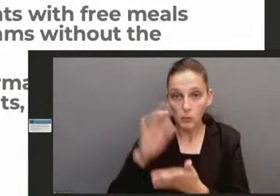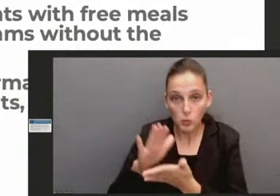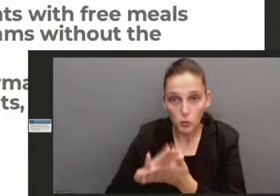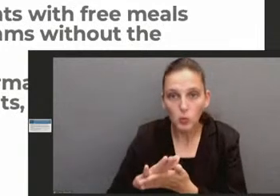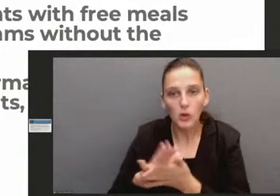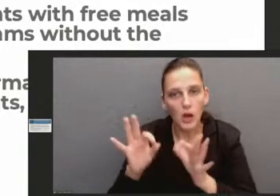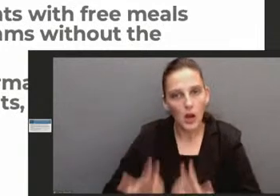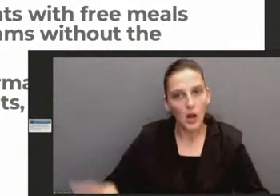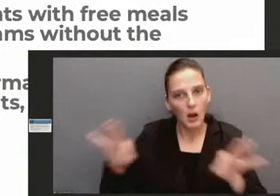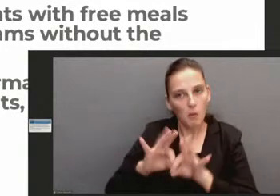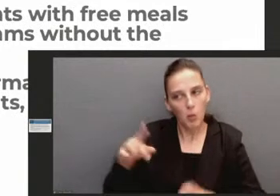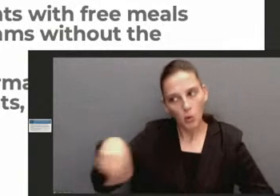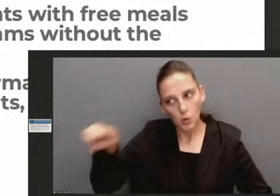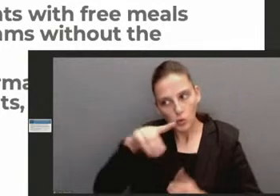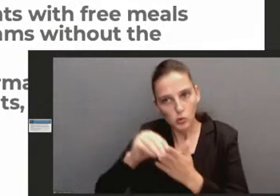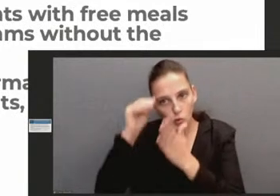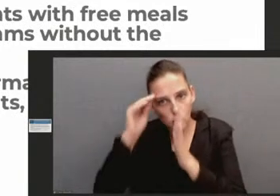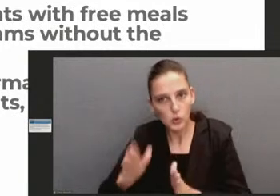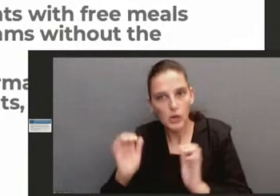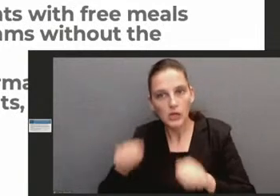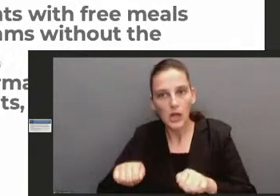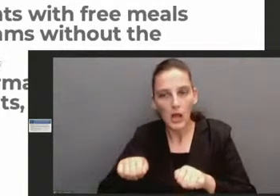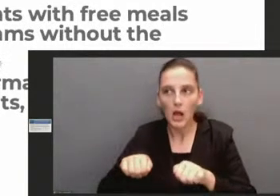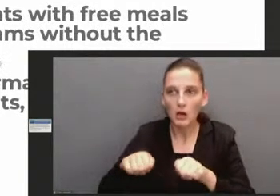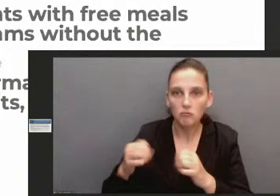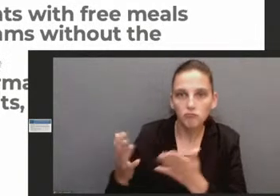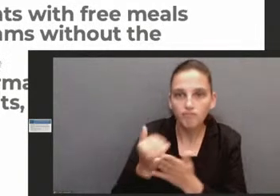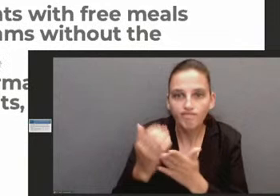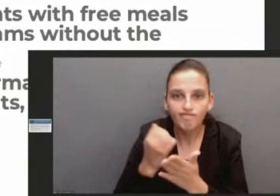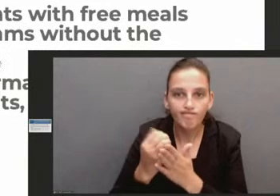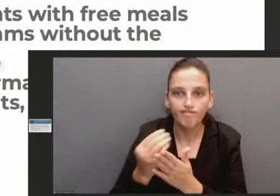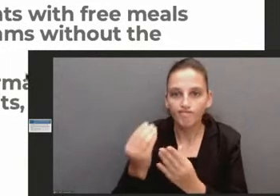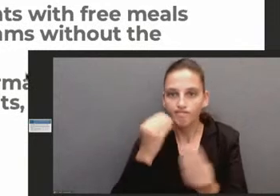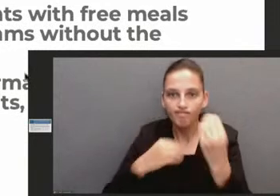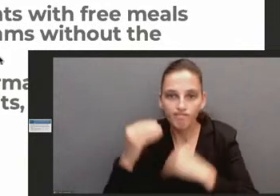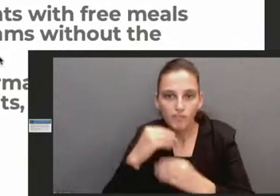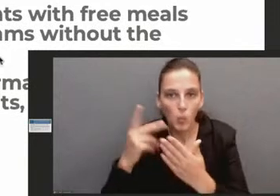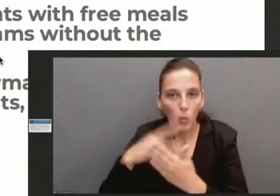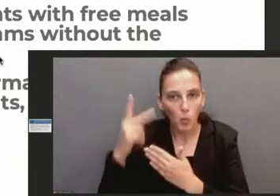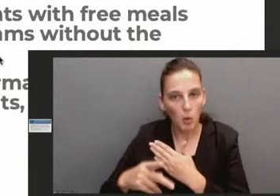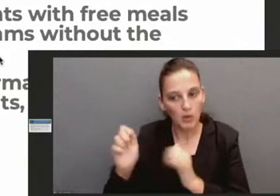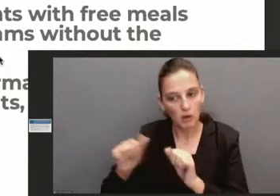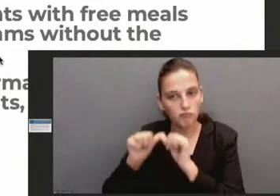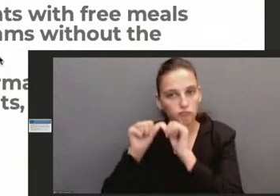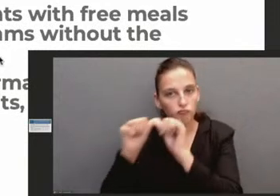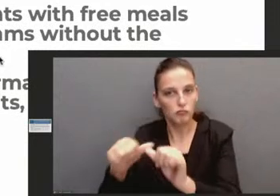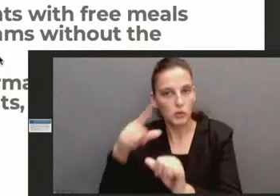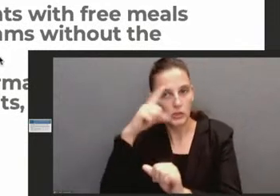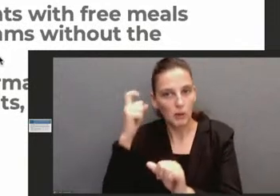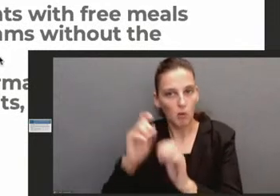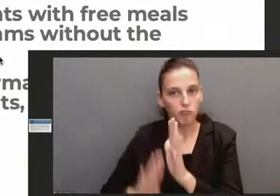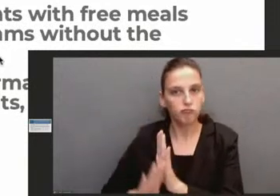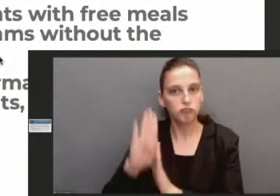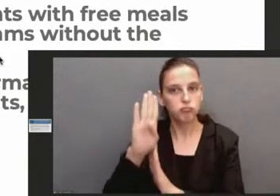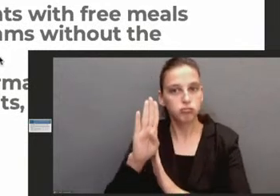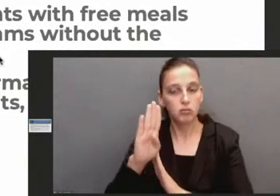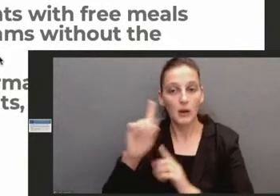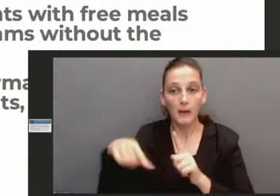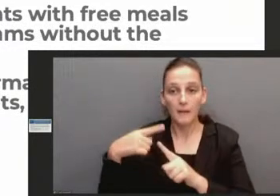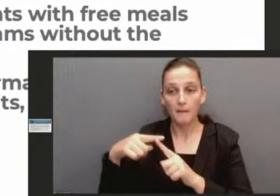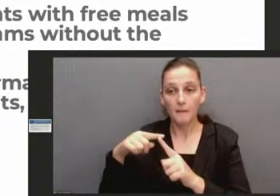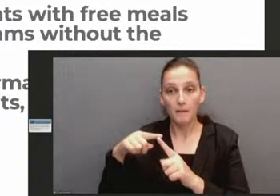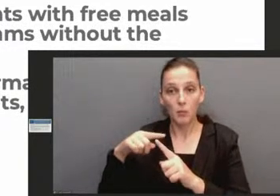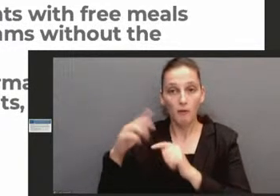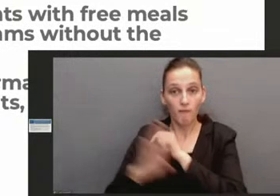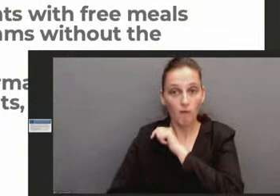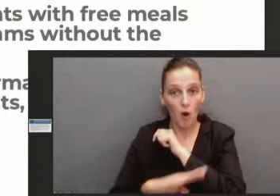to nutrition programs, services in order for them to thrive throughout the summer so that they can go back to school in the fall.